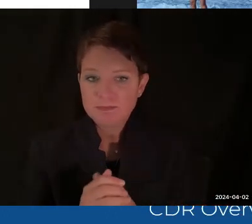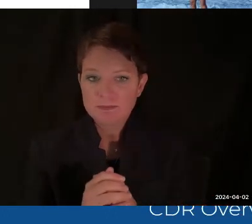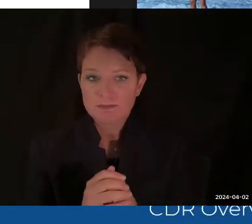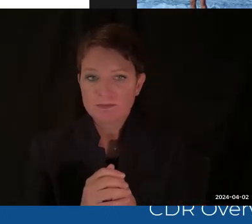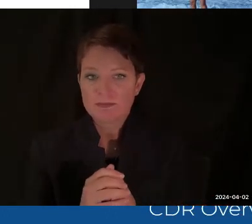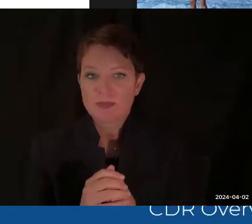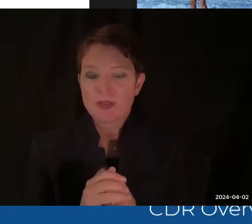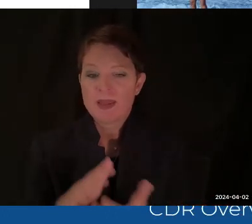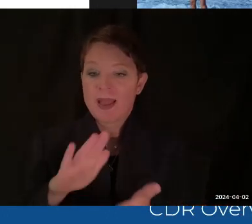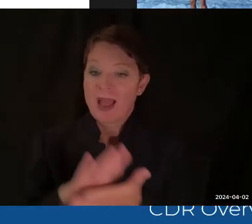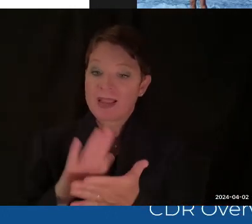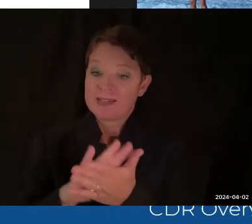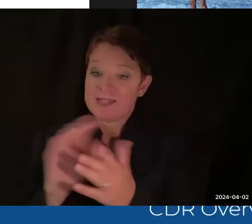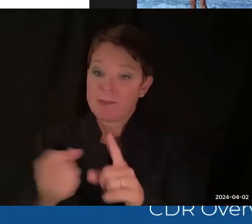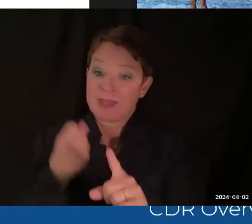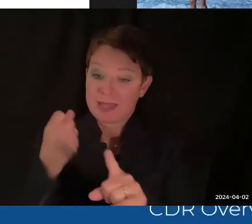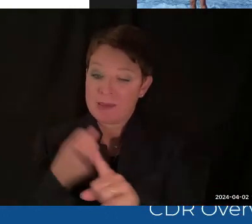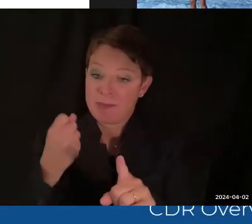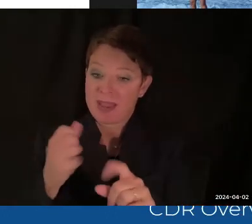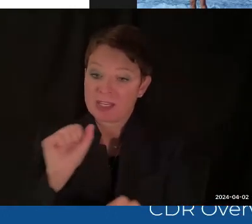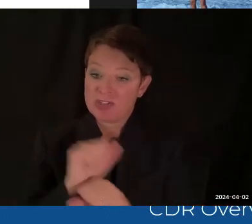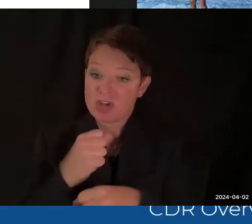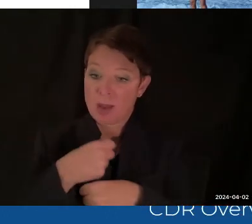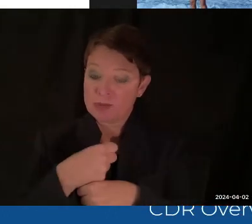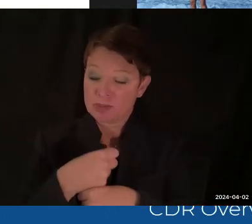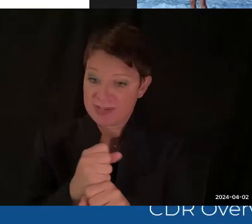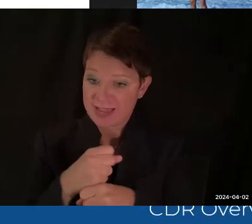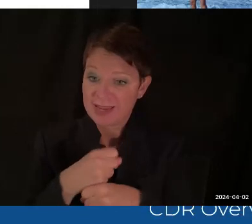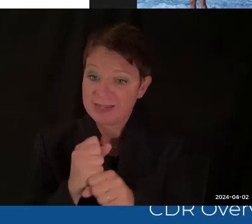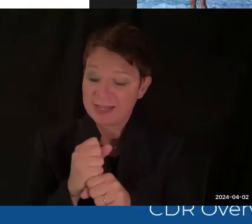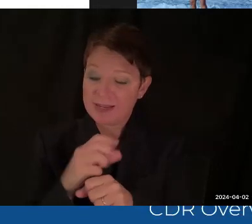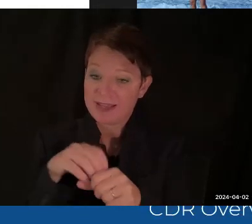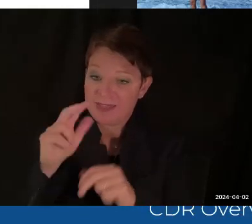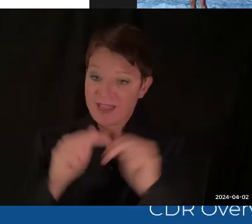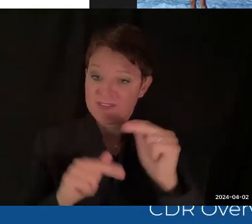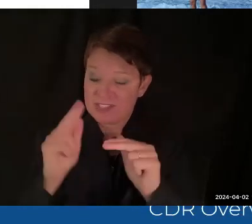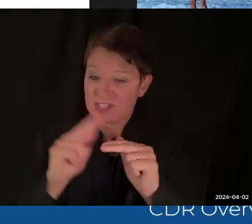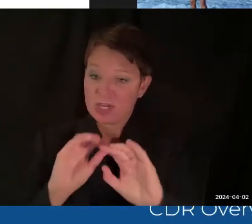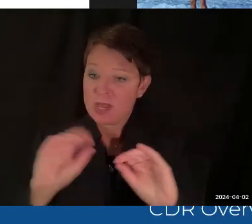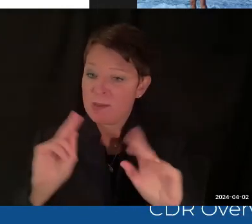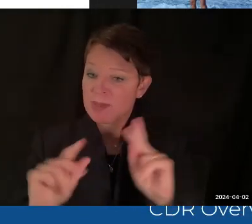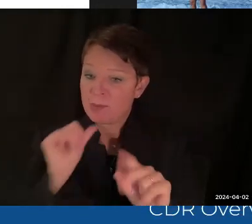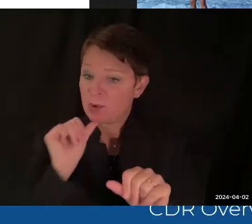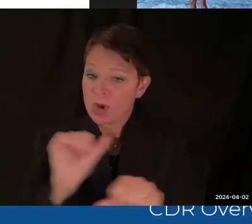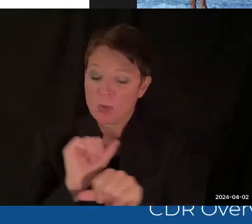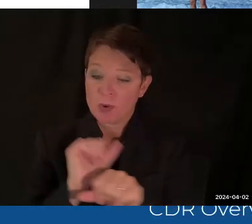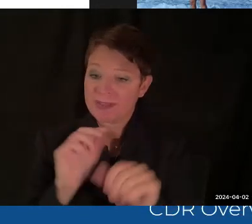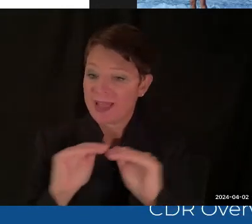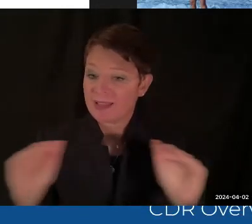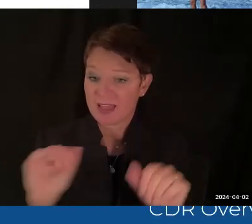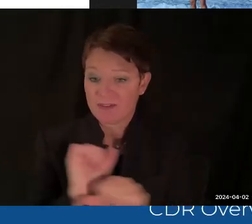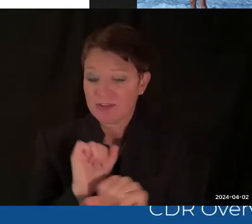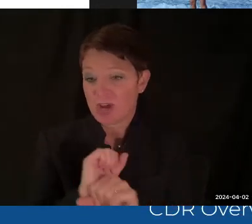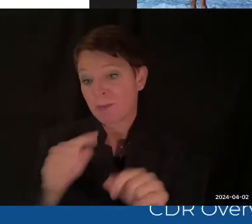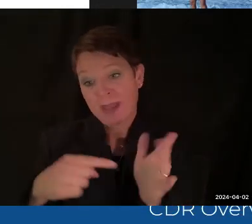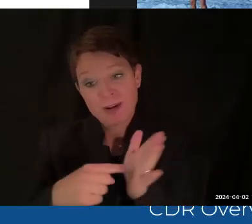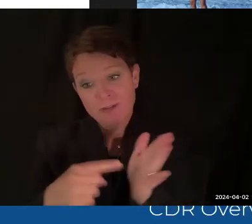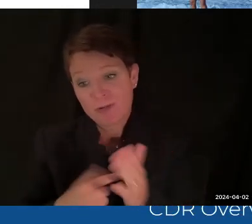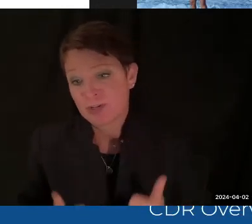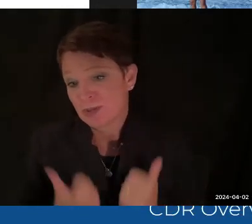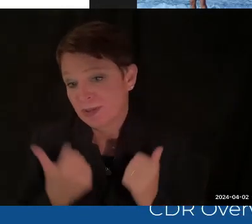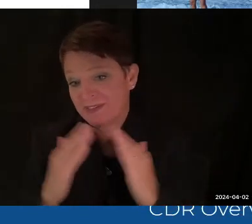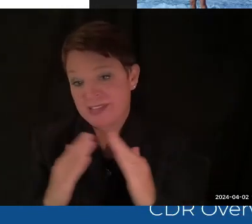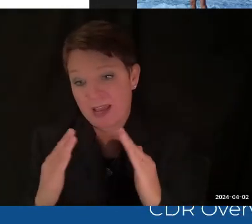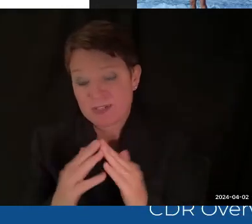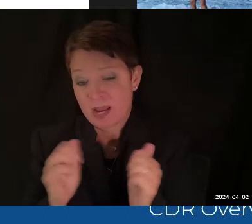The economic impact of having jobs created in this facility, nobody who works in that level of job can actually afford to live